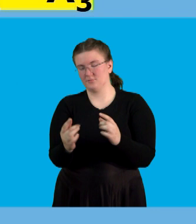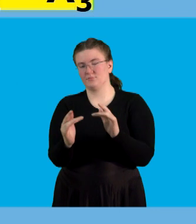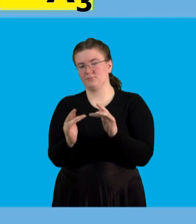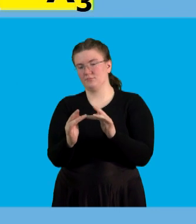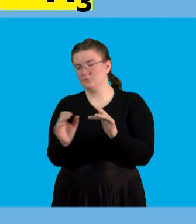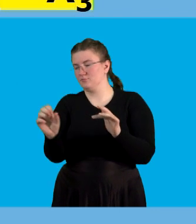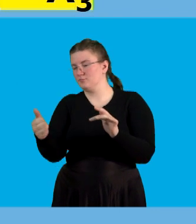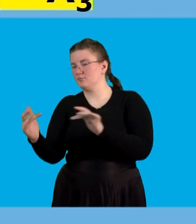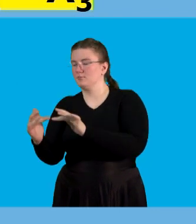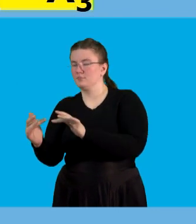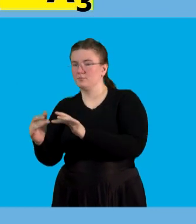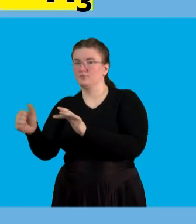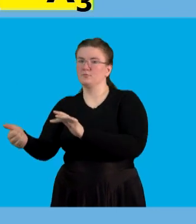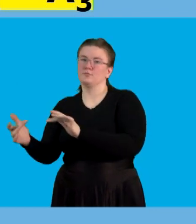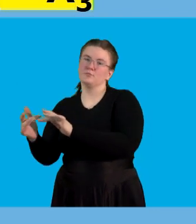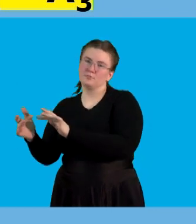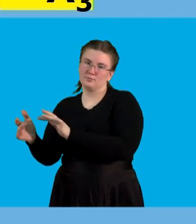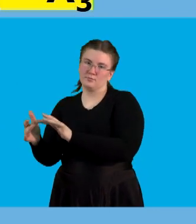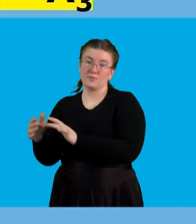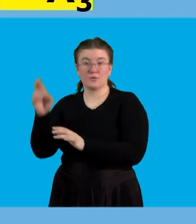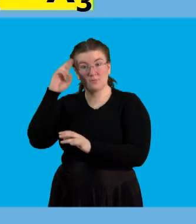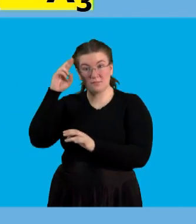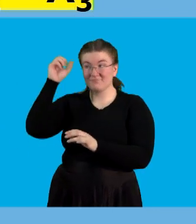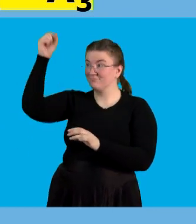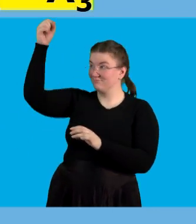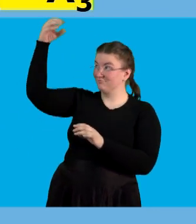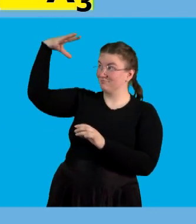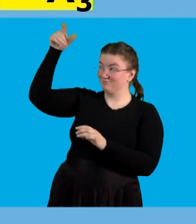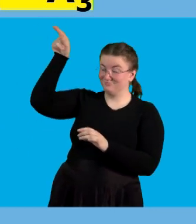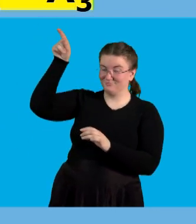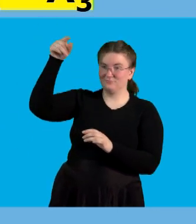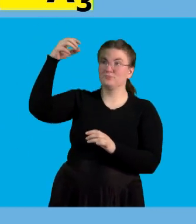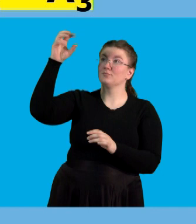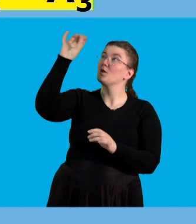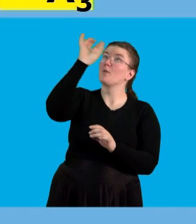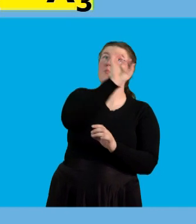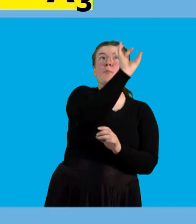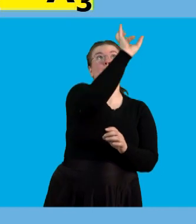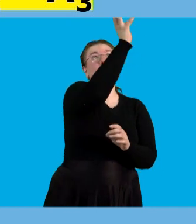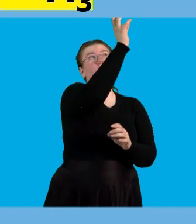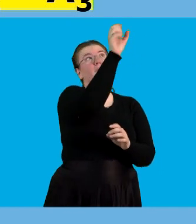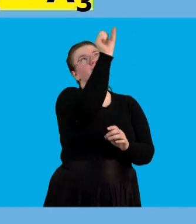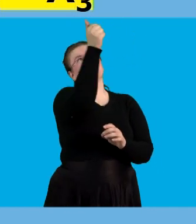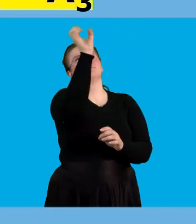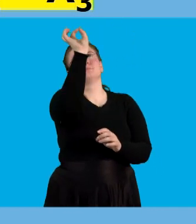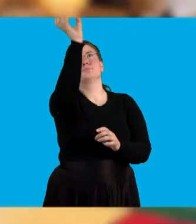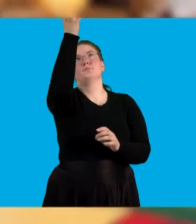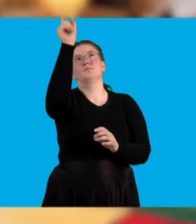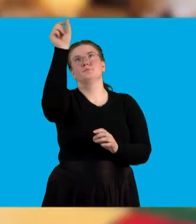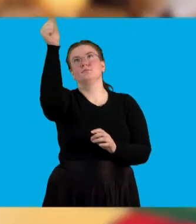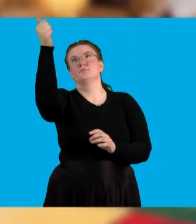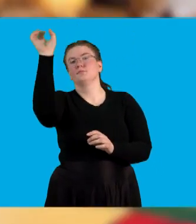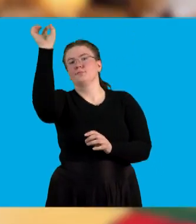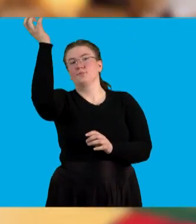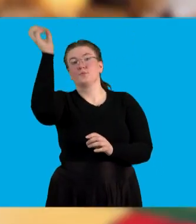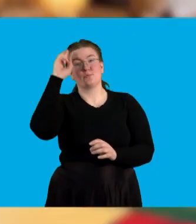after the other. So remember, the bulbs are going to be connected one after the other as the electrons are moving through those bulbs. Remember, we're going